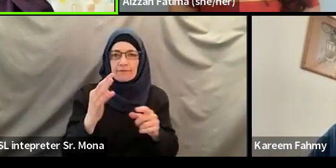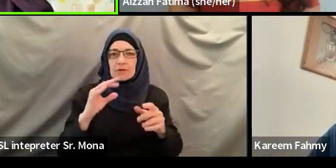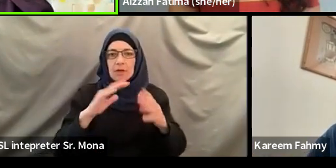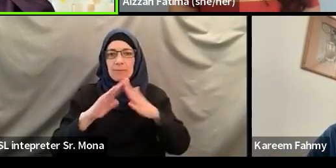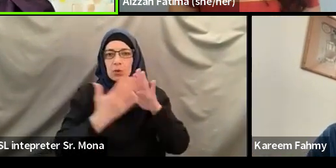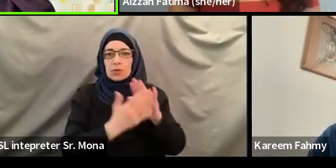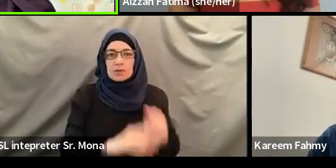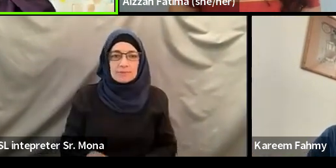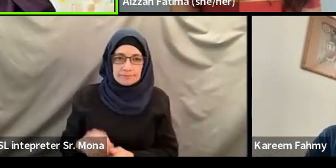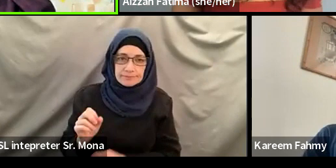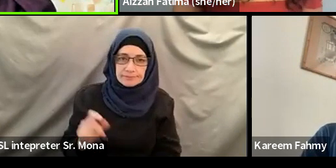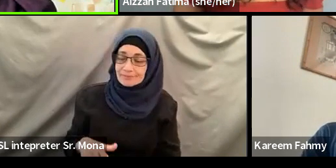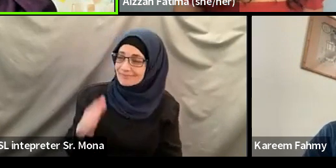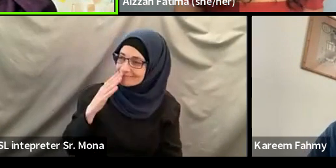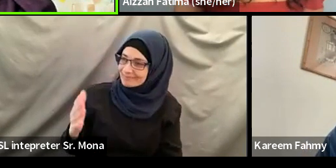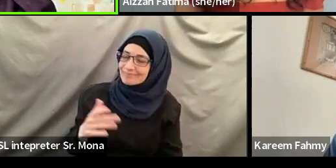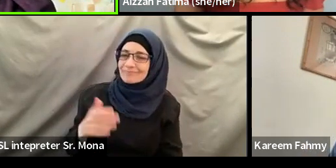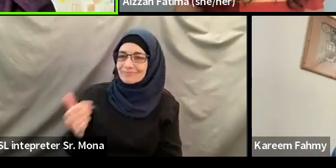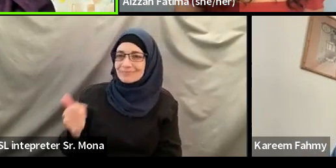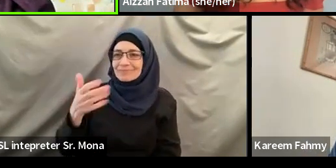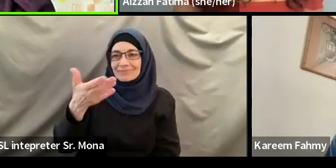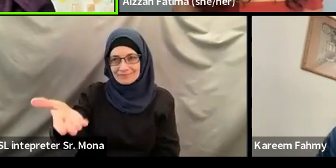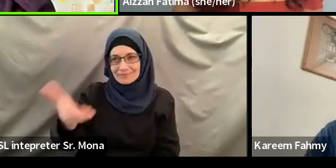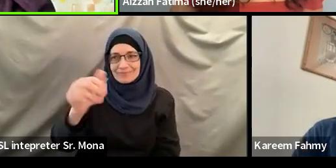Thank you. Arti.